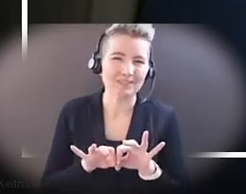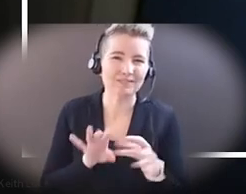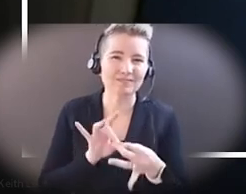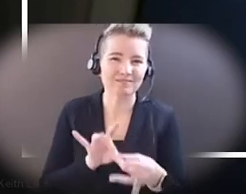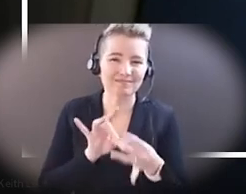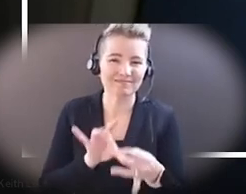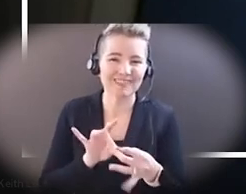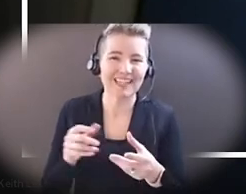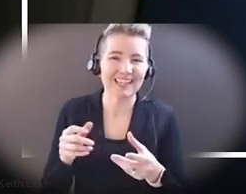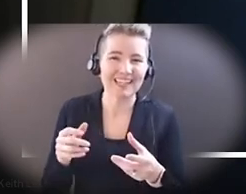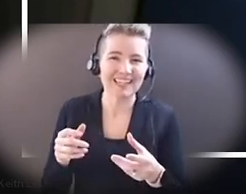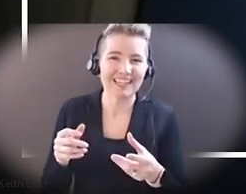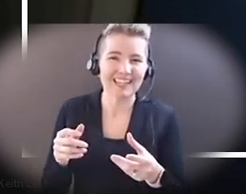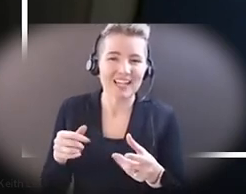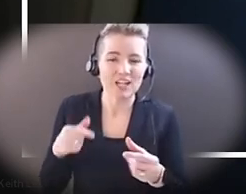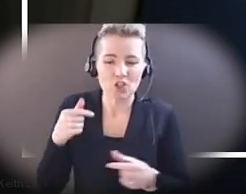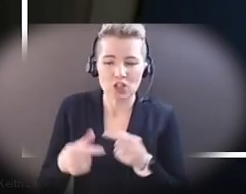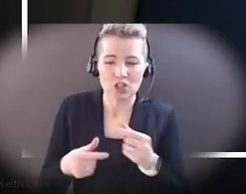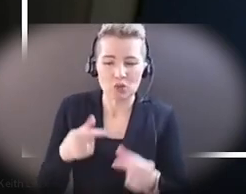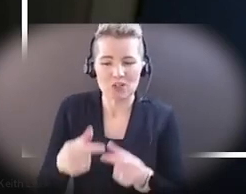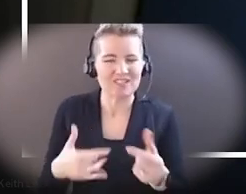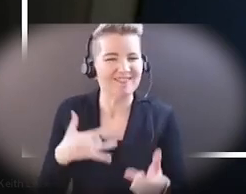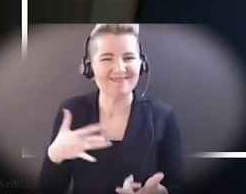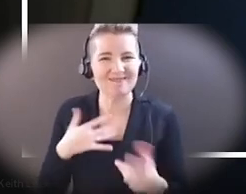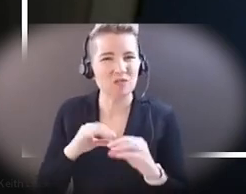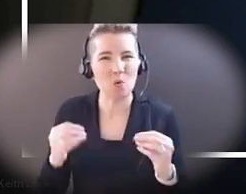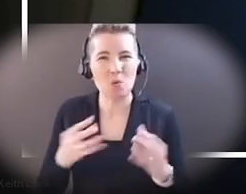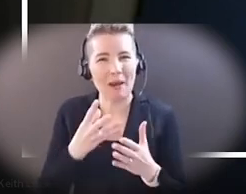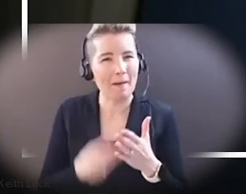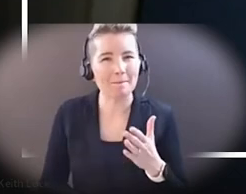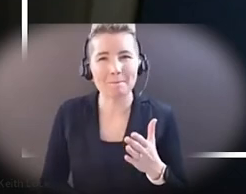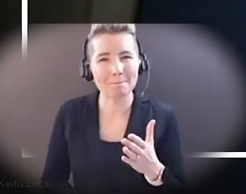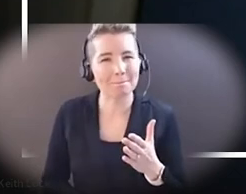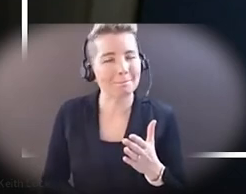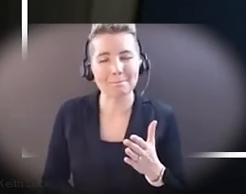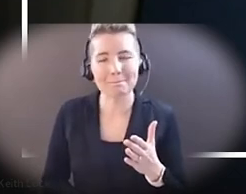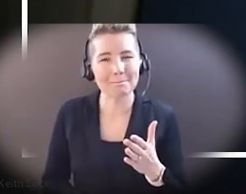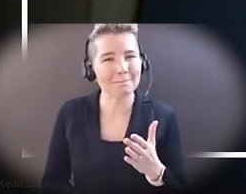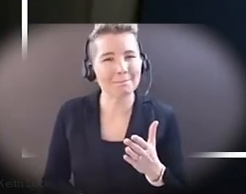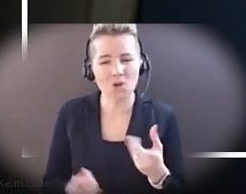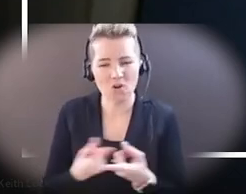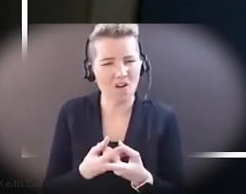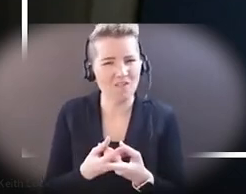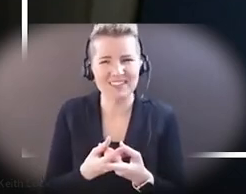don't have that gap or conflict somehow.